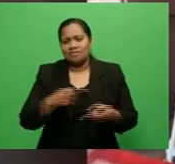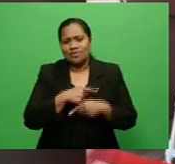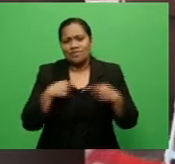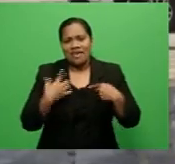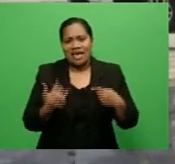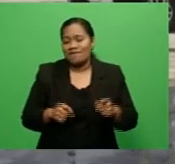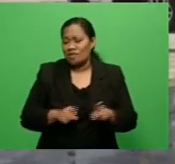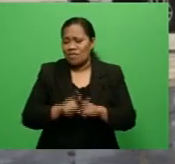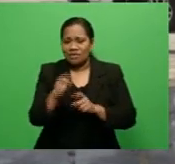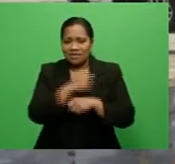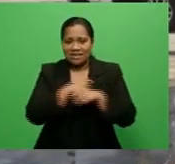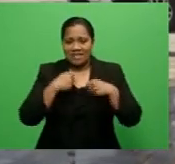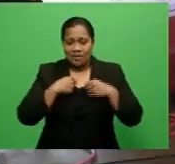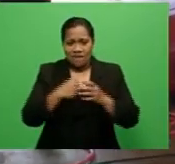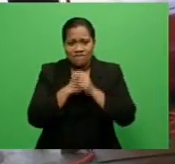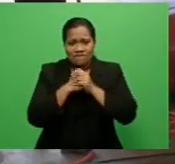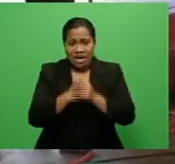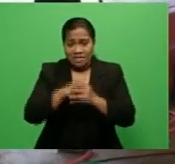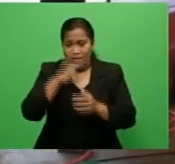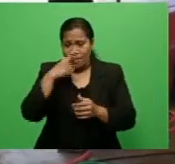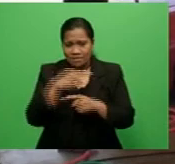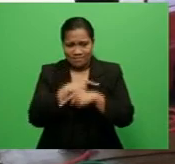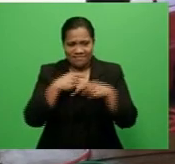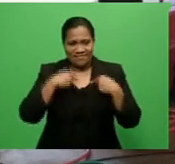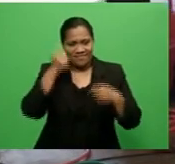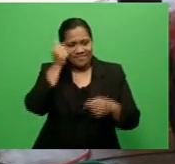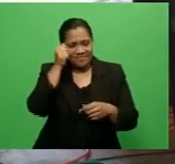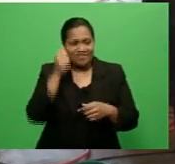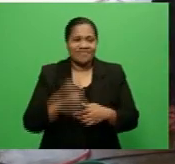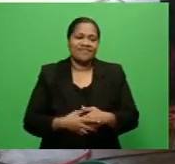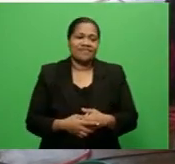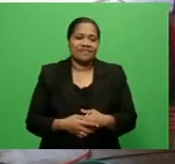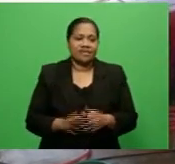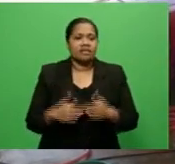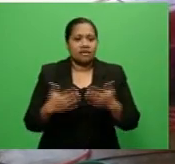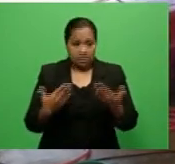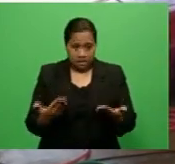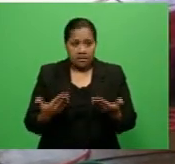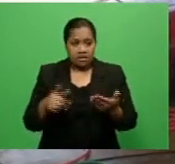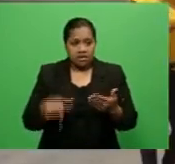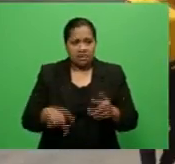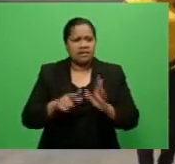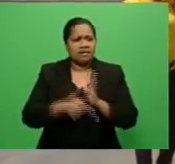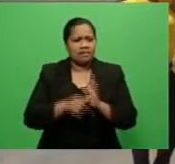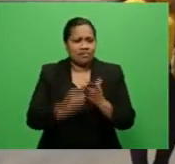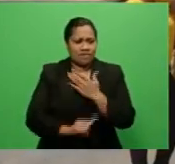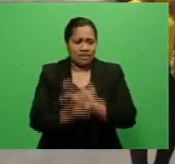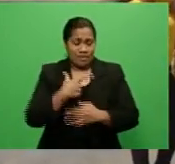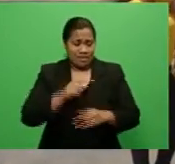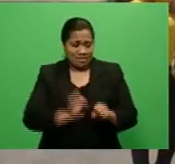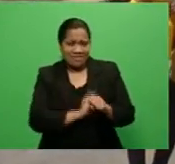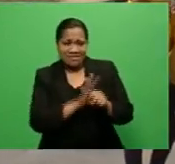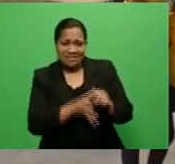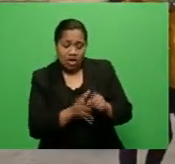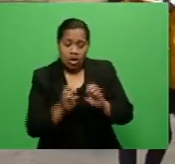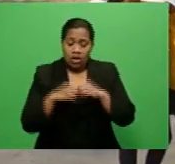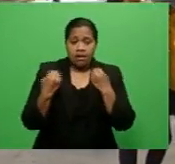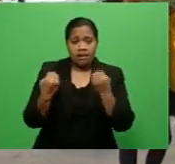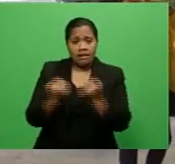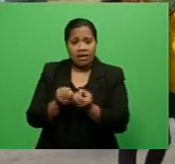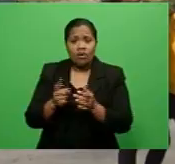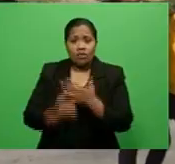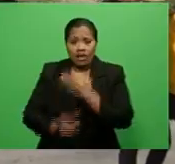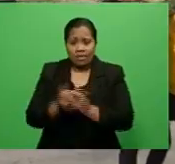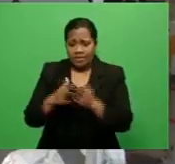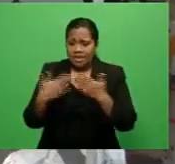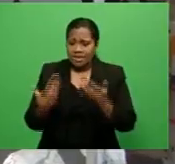it's our friends and the people we know. Also, during this difficult time due to the pandemic, the organization has been